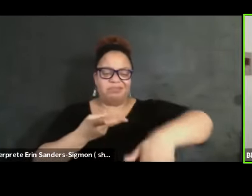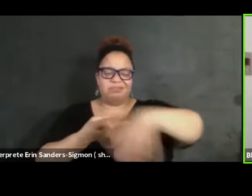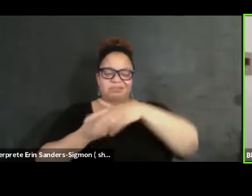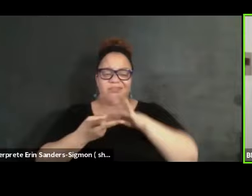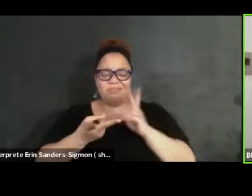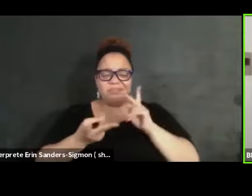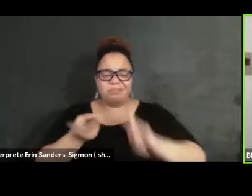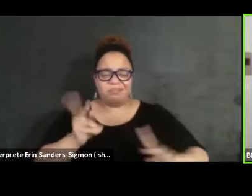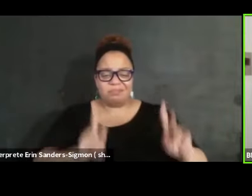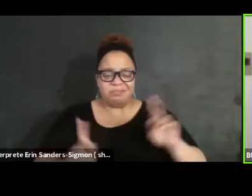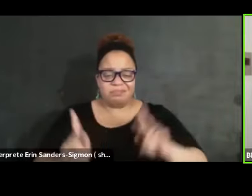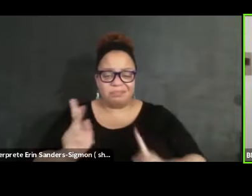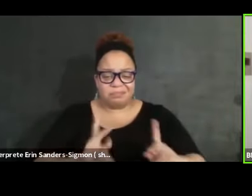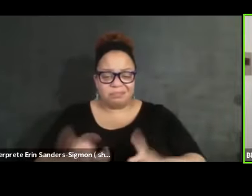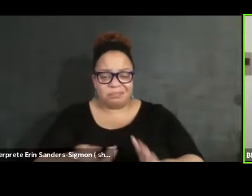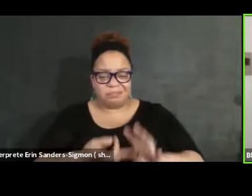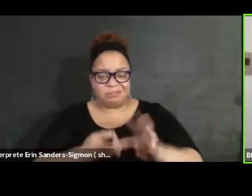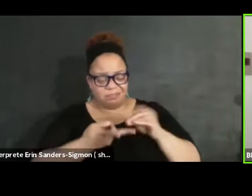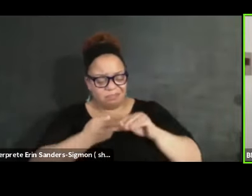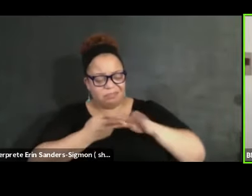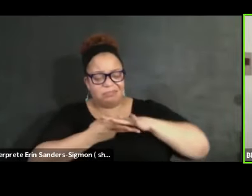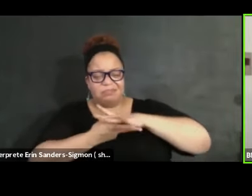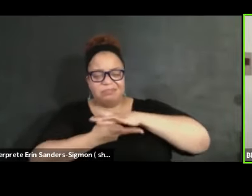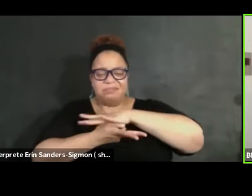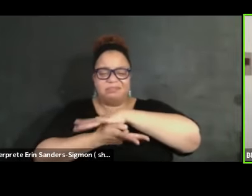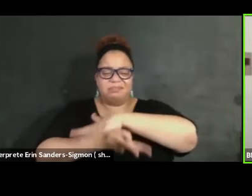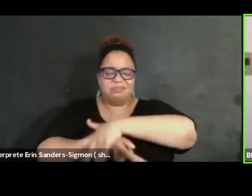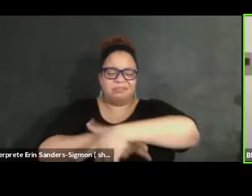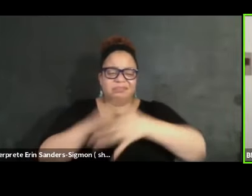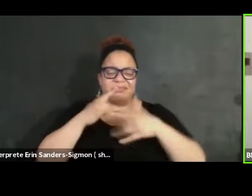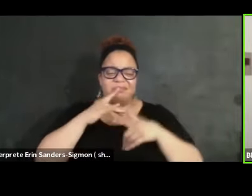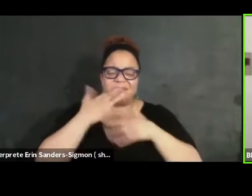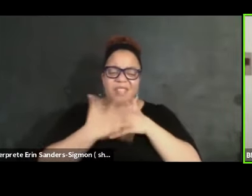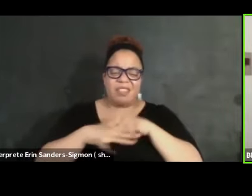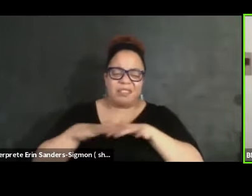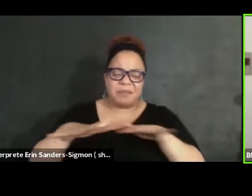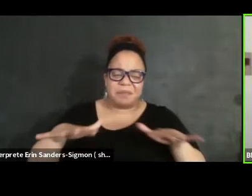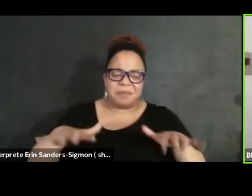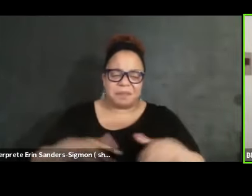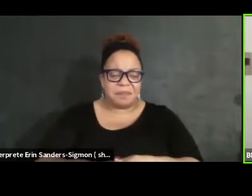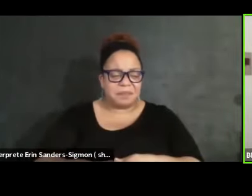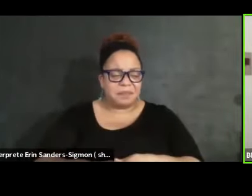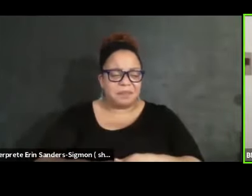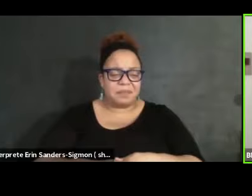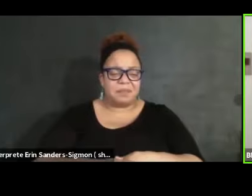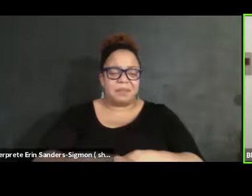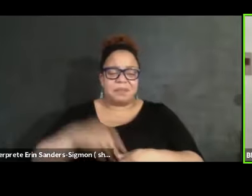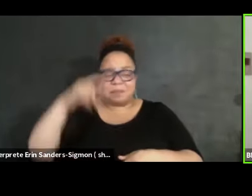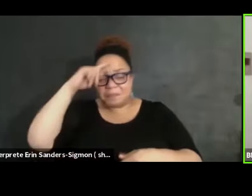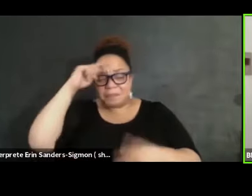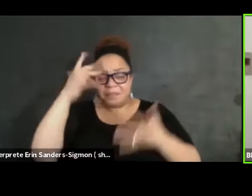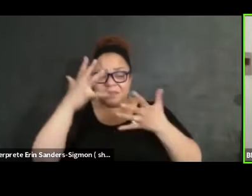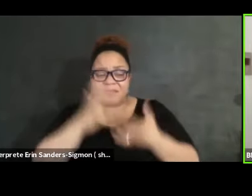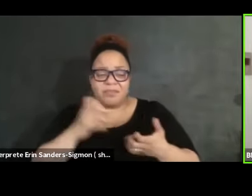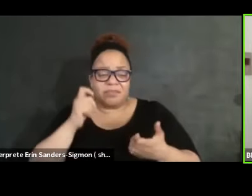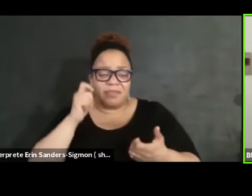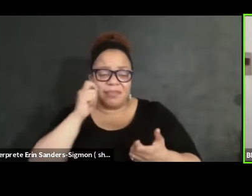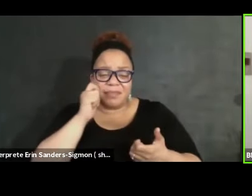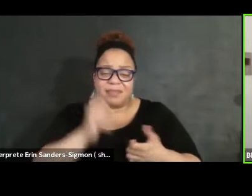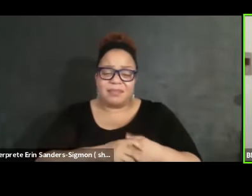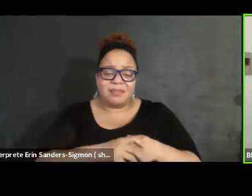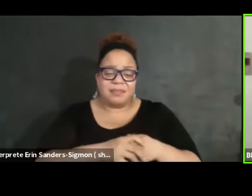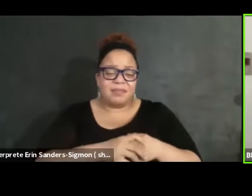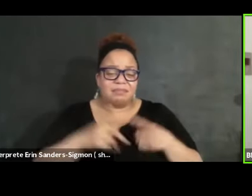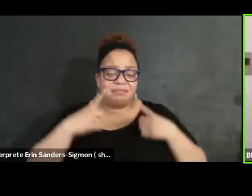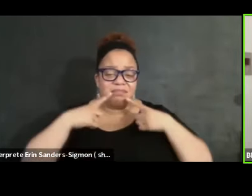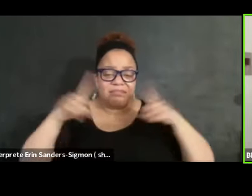labeled non-threatening? Is that when the appeal of having dark skin finally crosses the line? Cause everyone wanna act black until